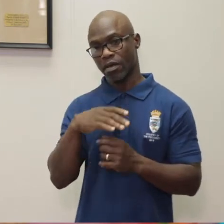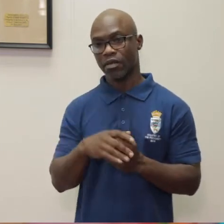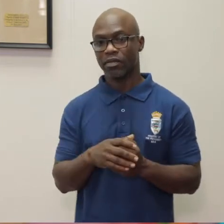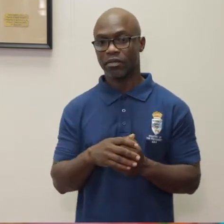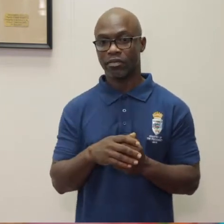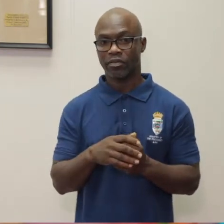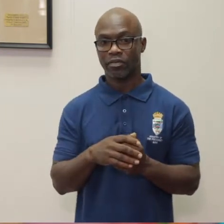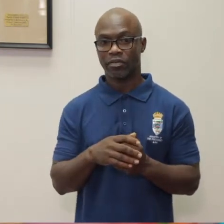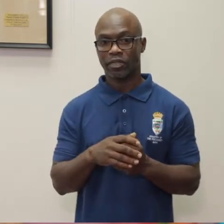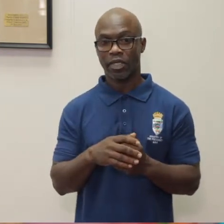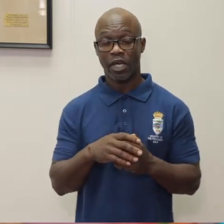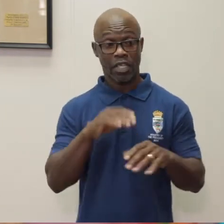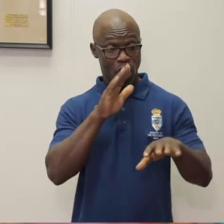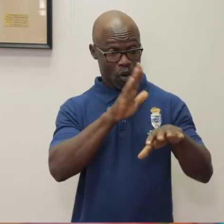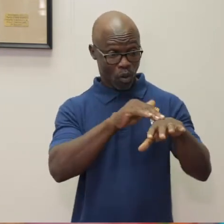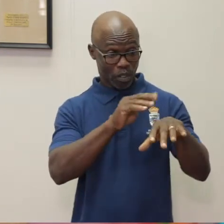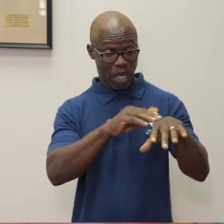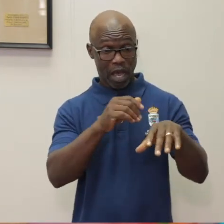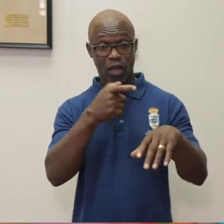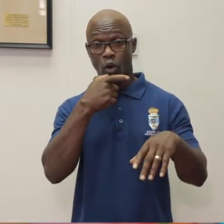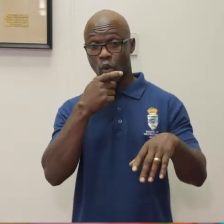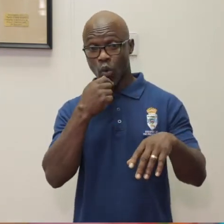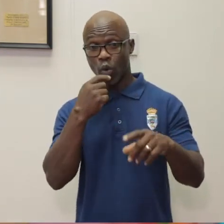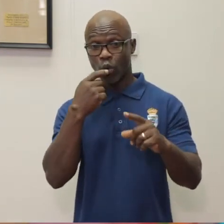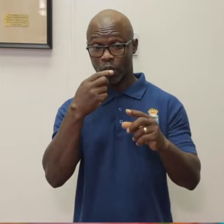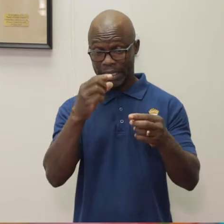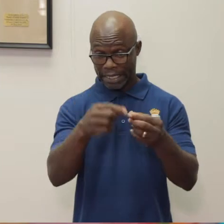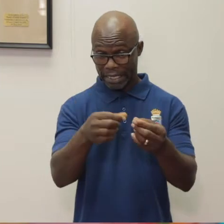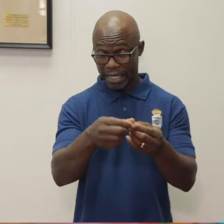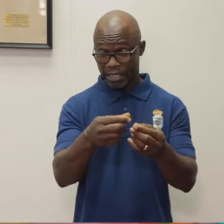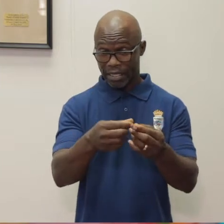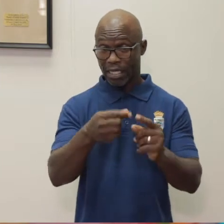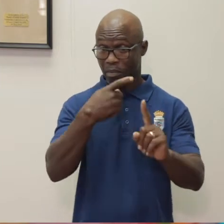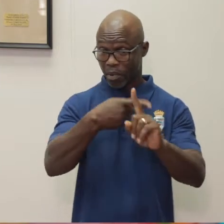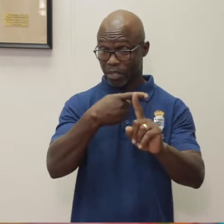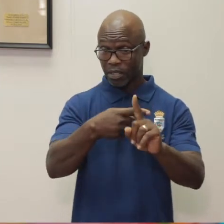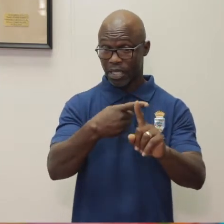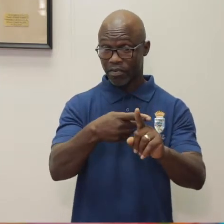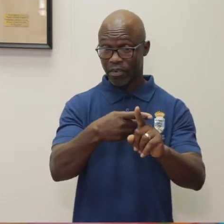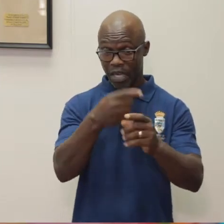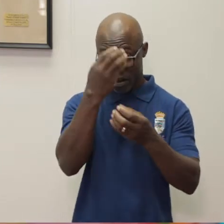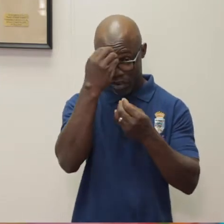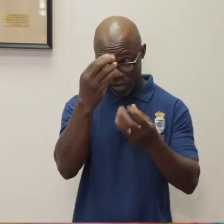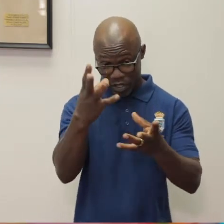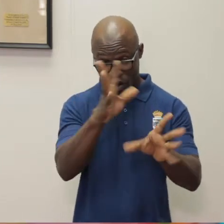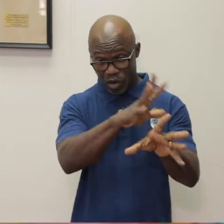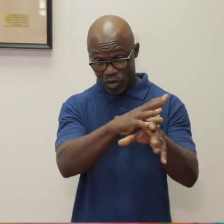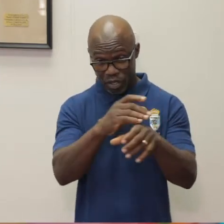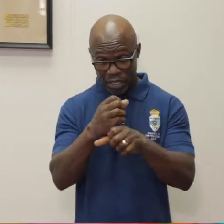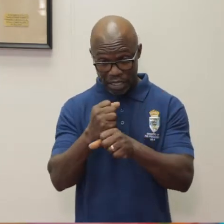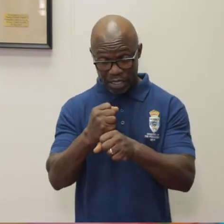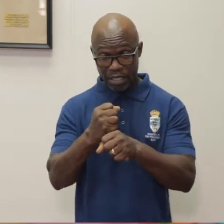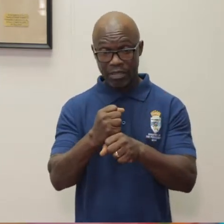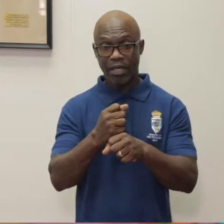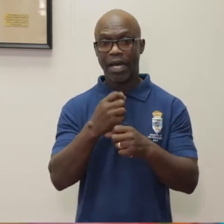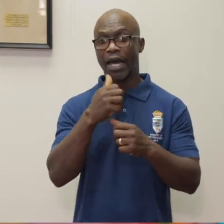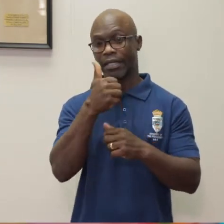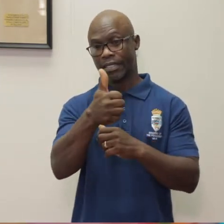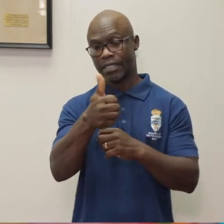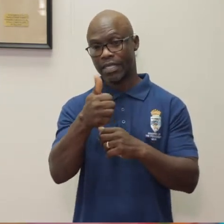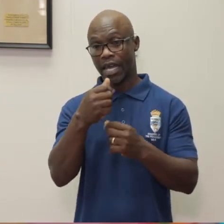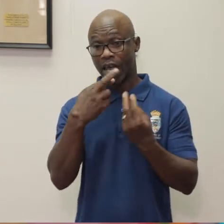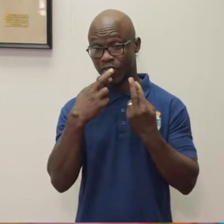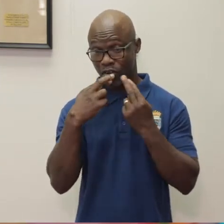Contacts of the persons tested positive based on information received and self-reporting